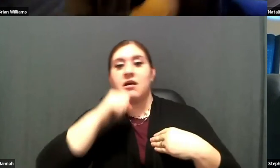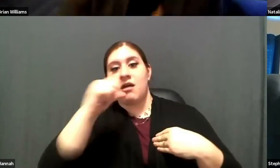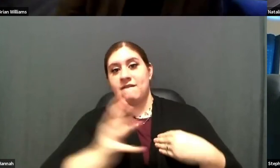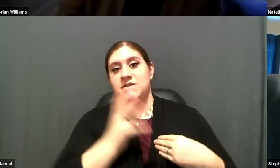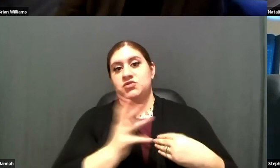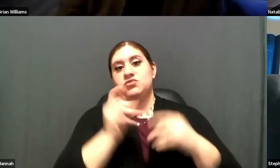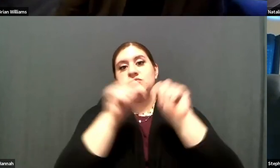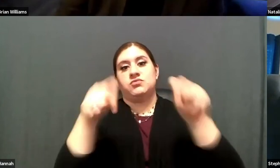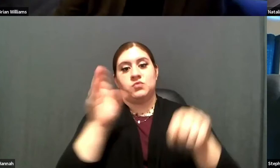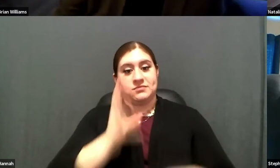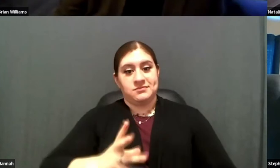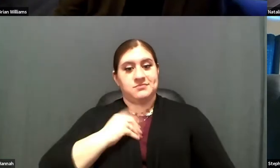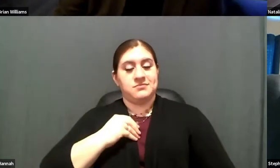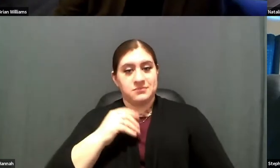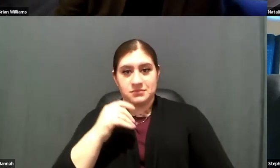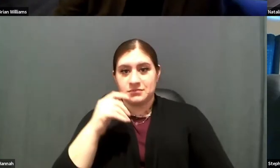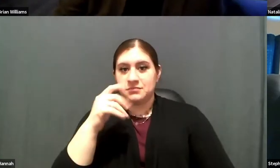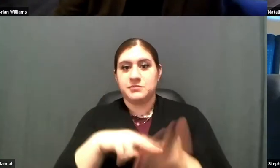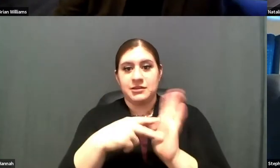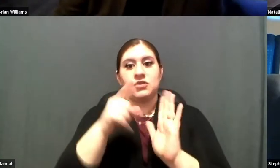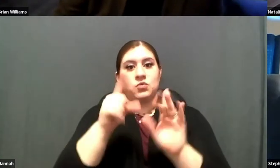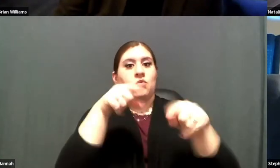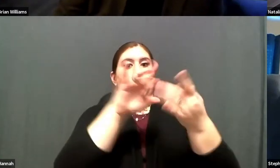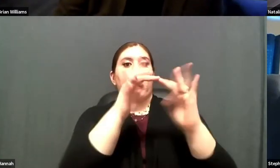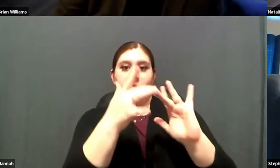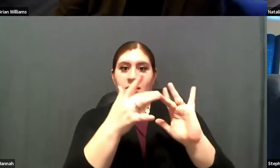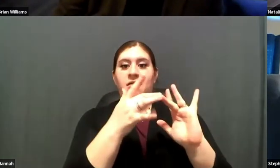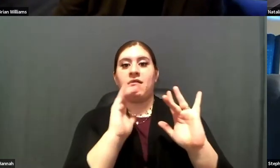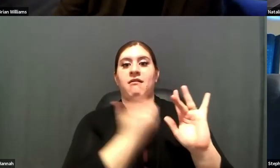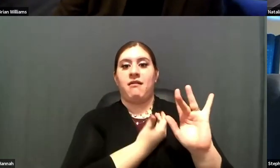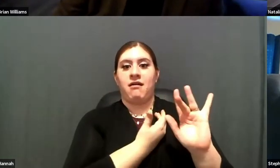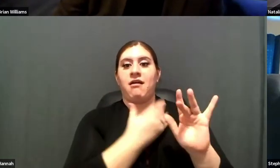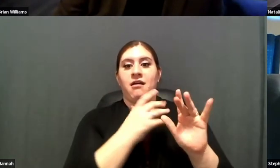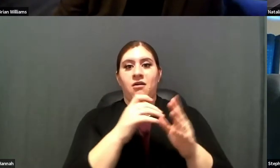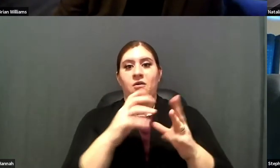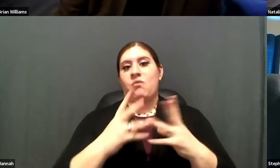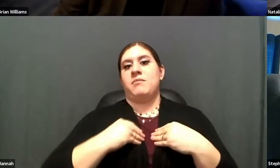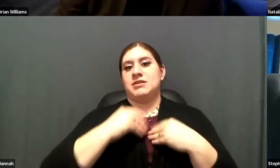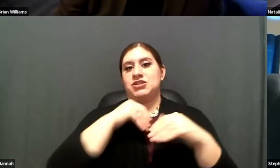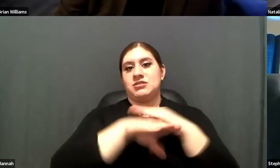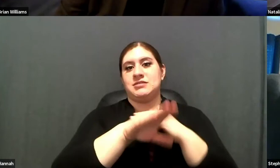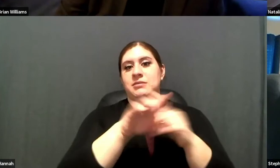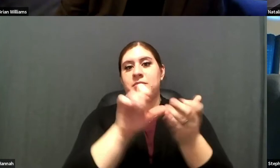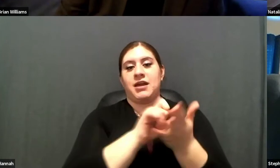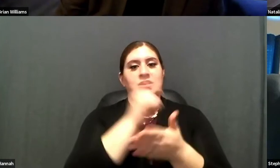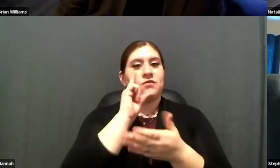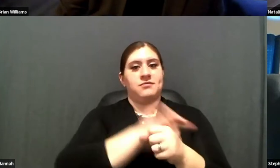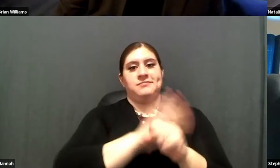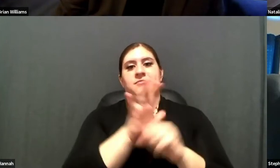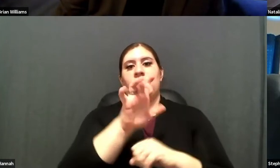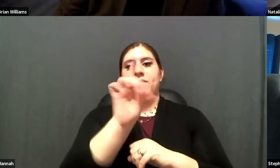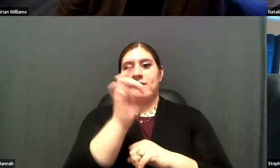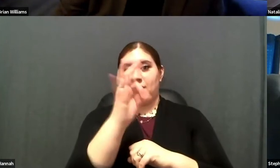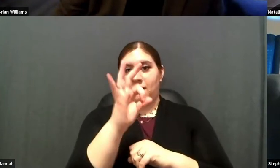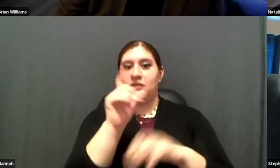transcripts. So what that entails is you would actually go online to our admissions page for our COVID-19 page, and you can